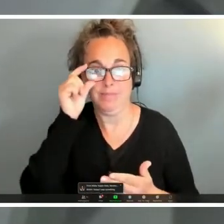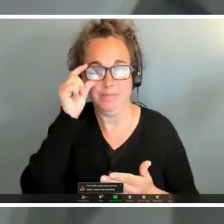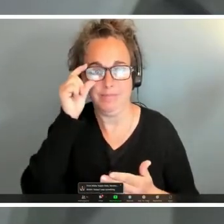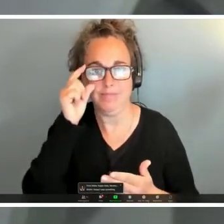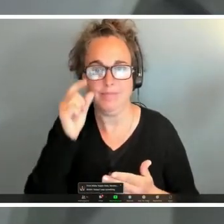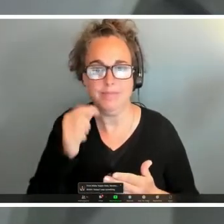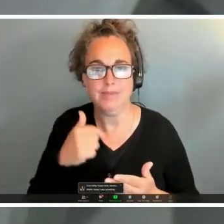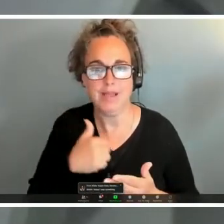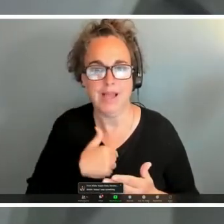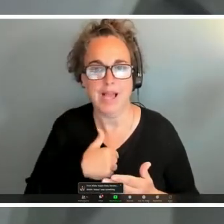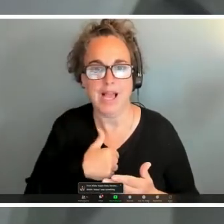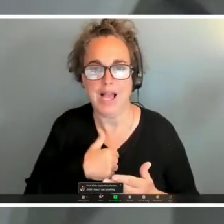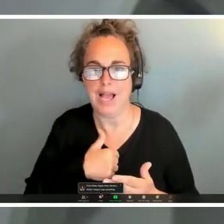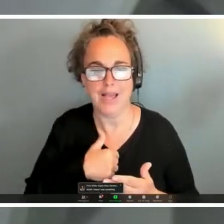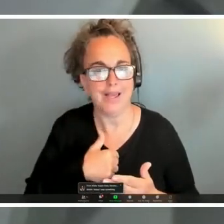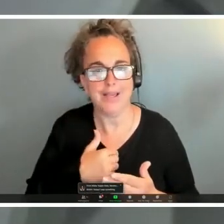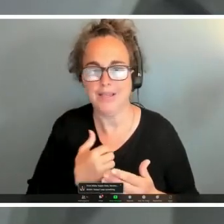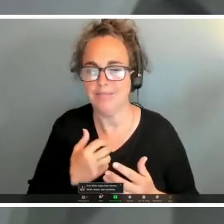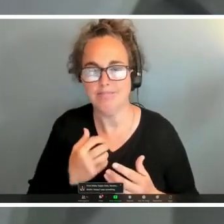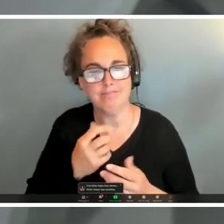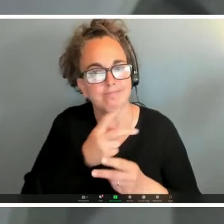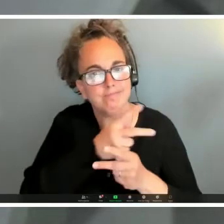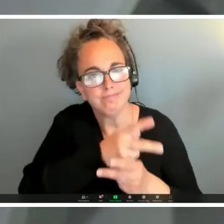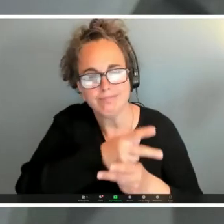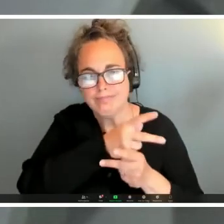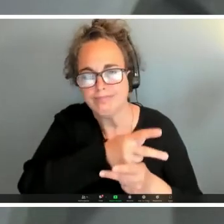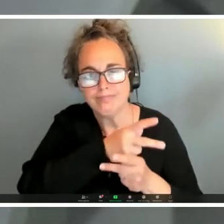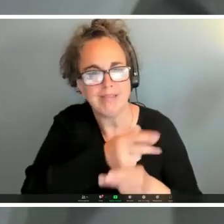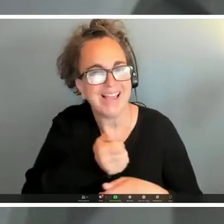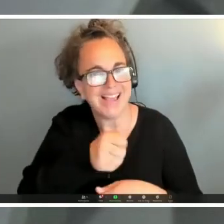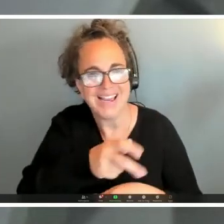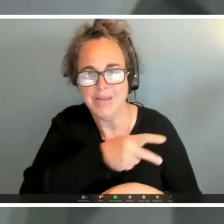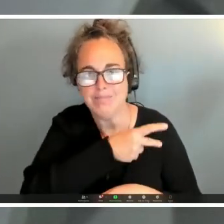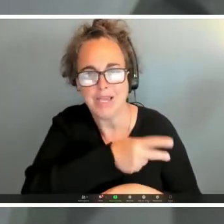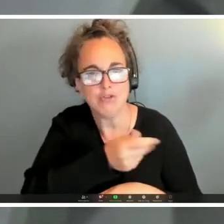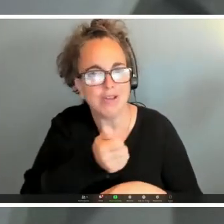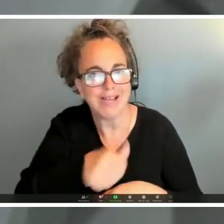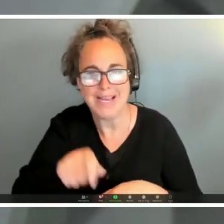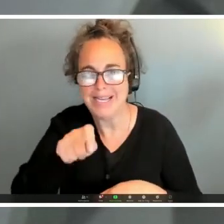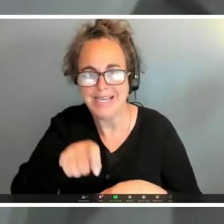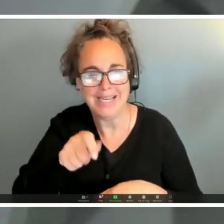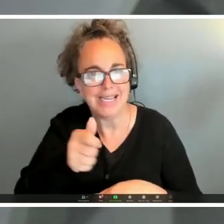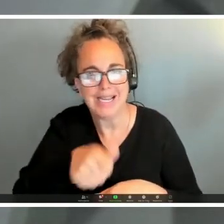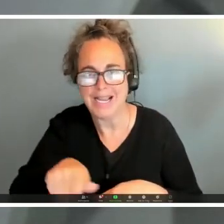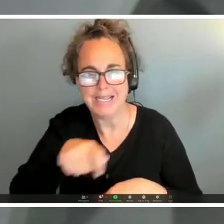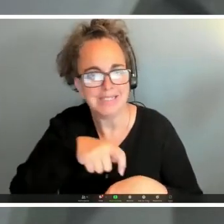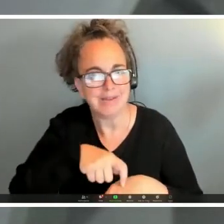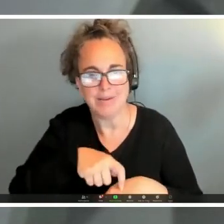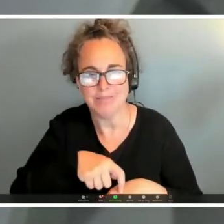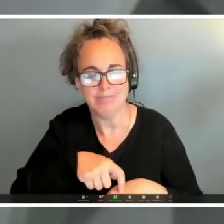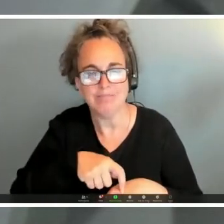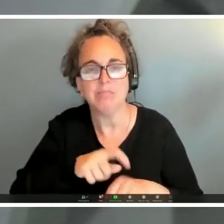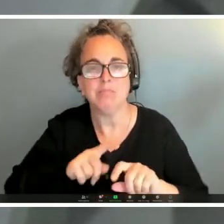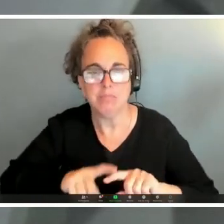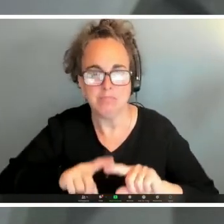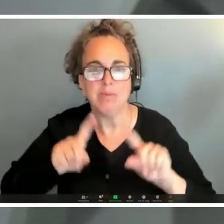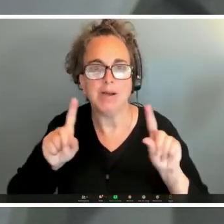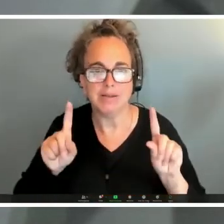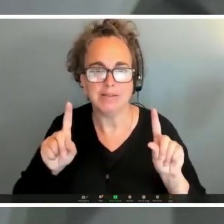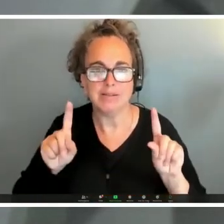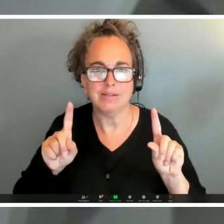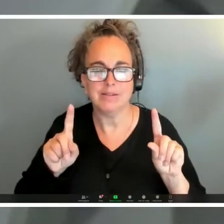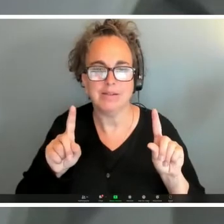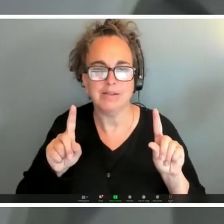I care for any patient with any need at any point in time. But I will also tell